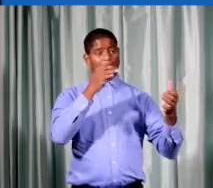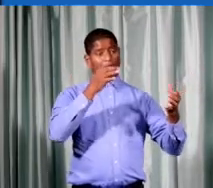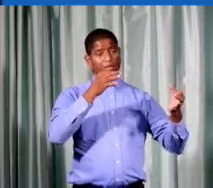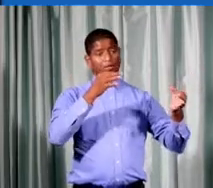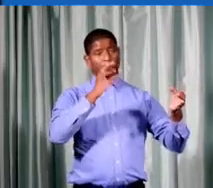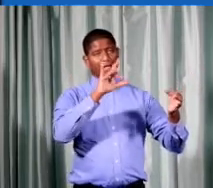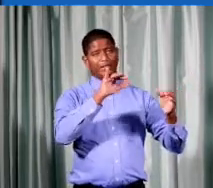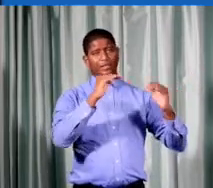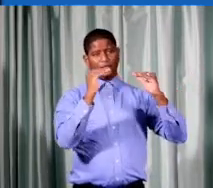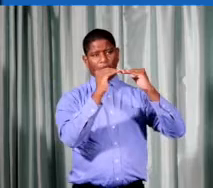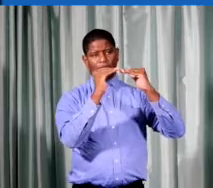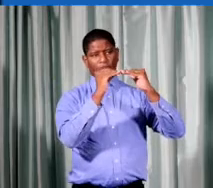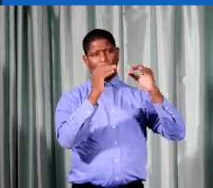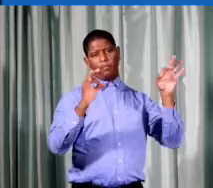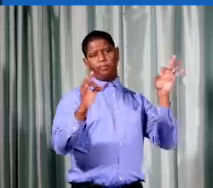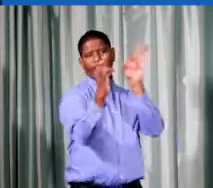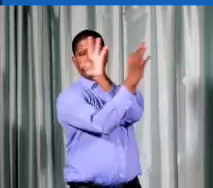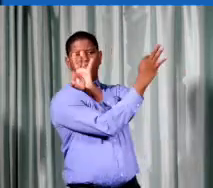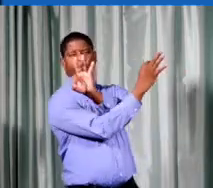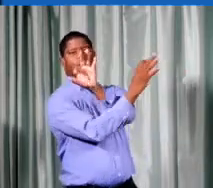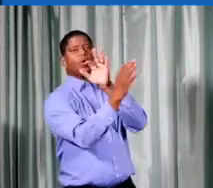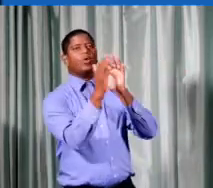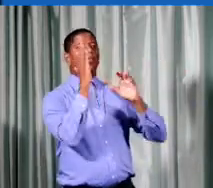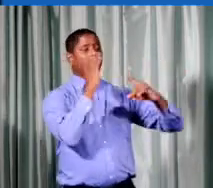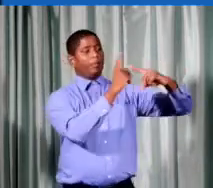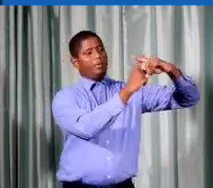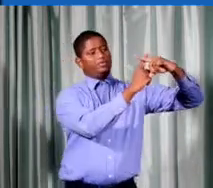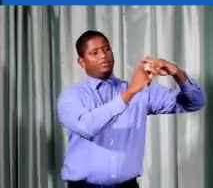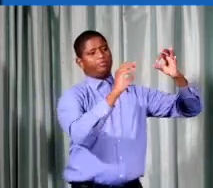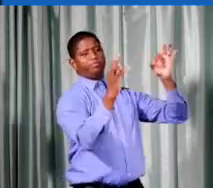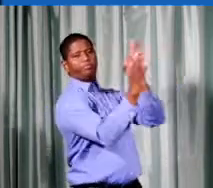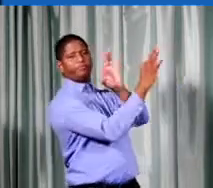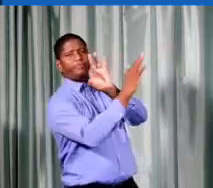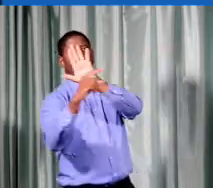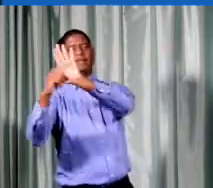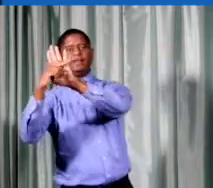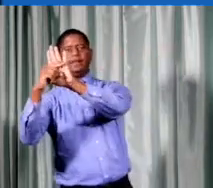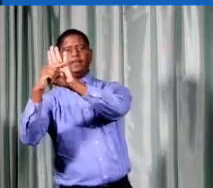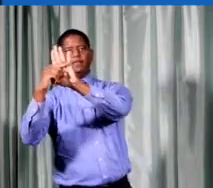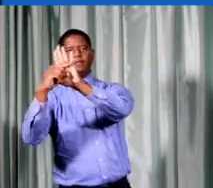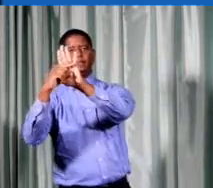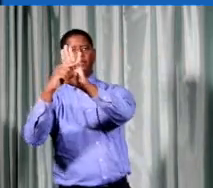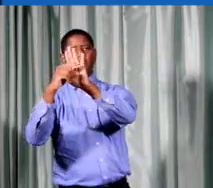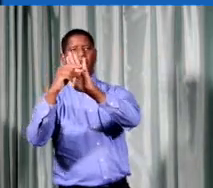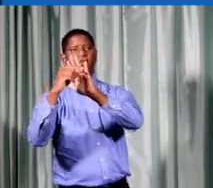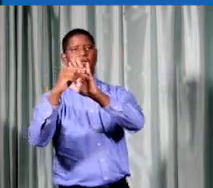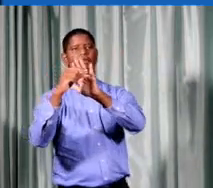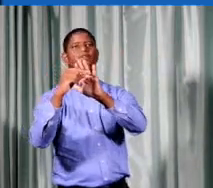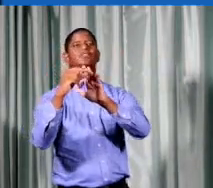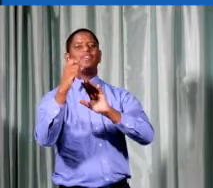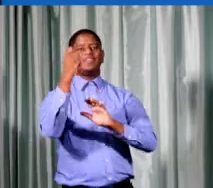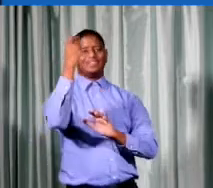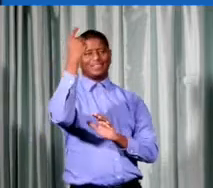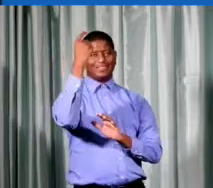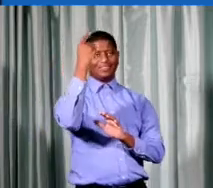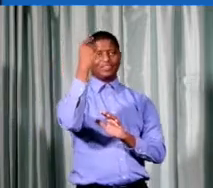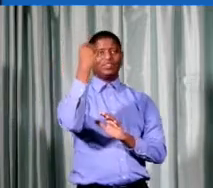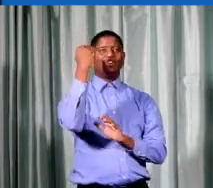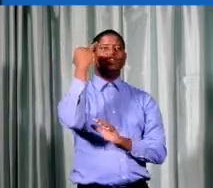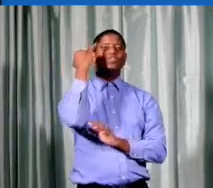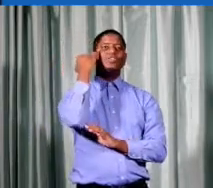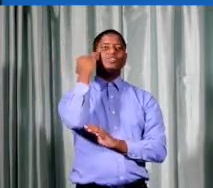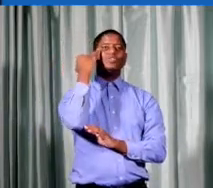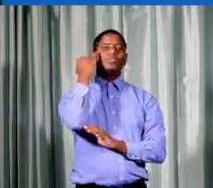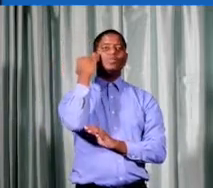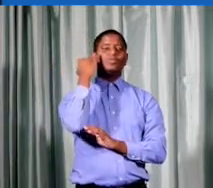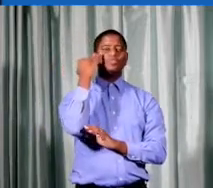signs? They change. So for stuff on this side, increases are on the right side and